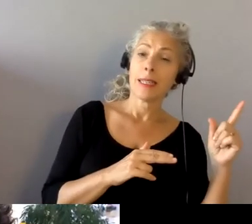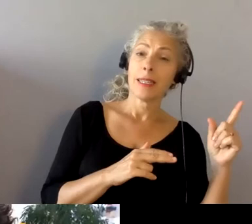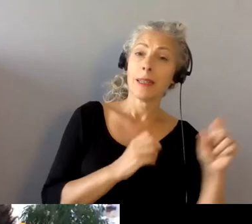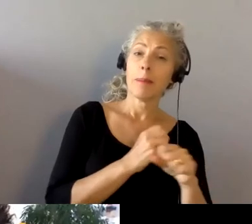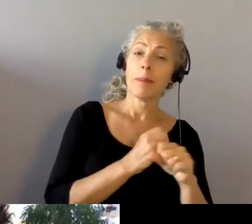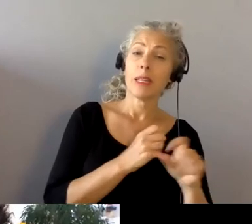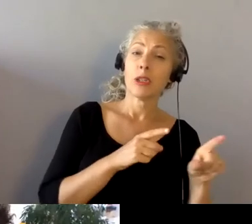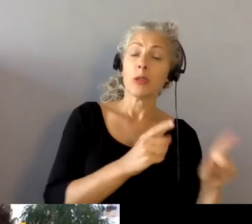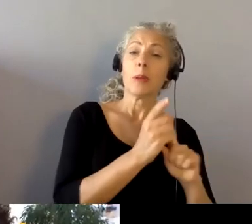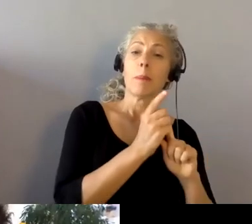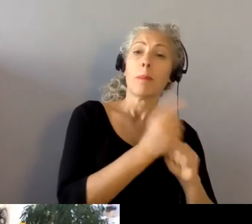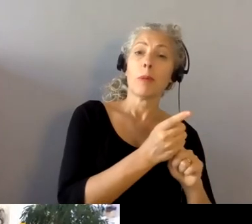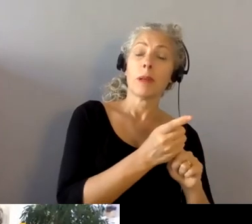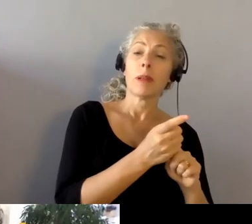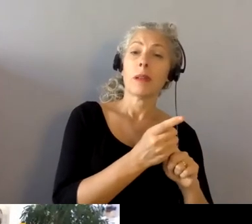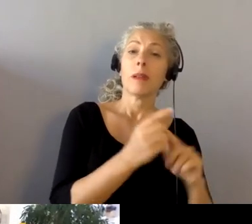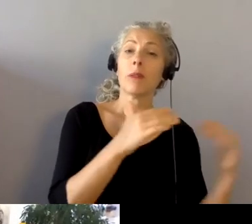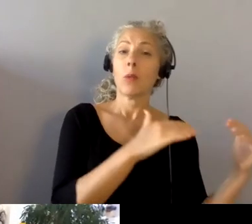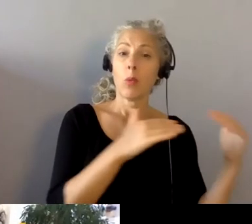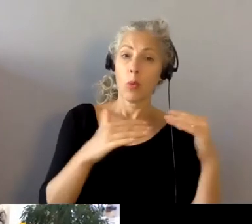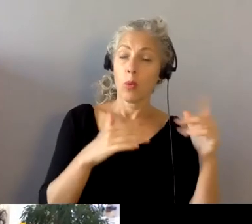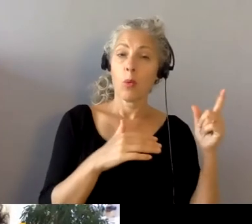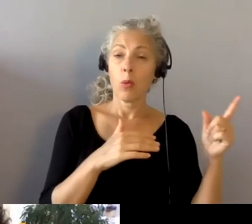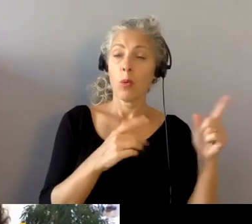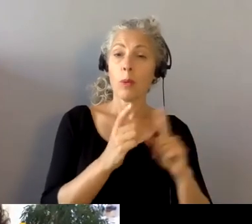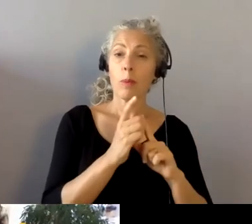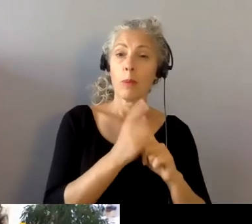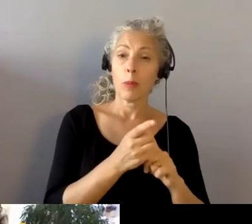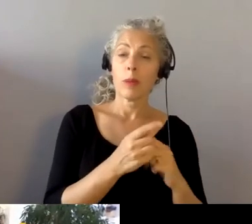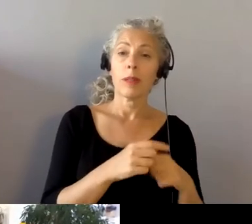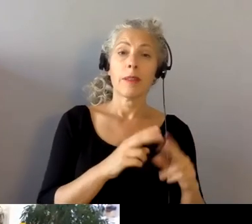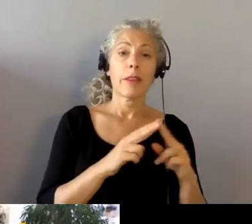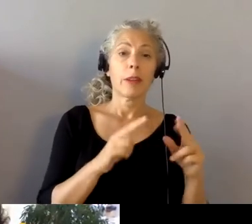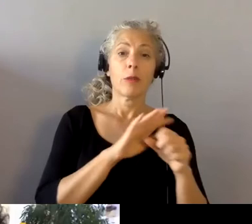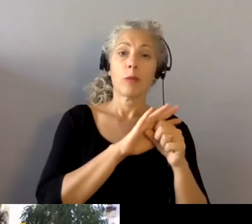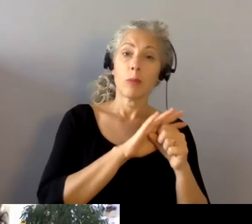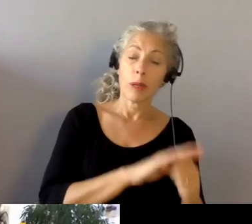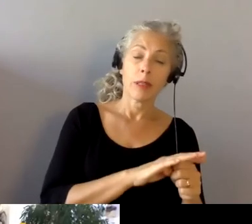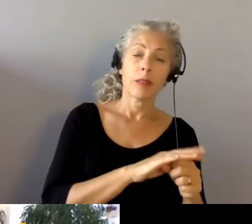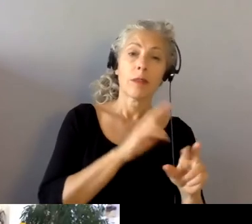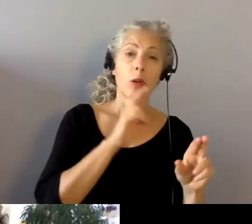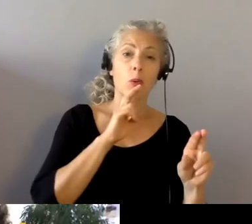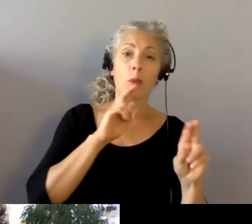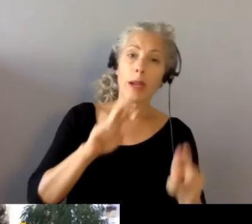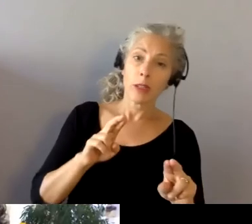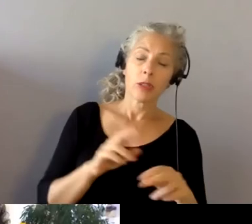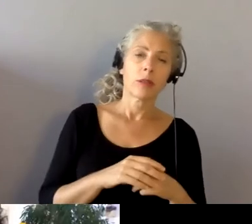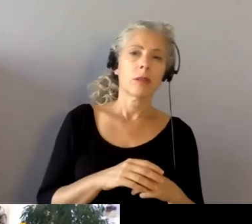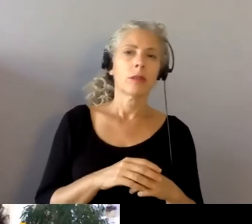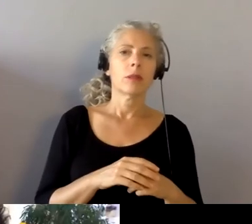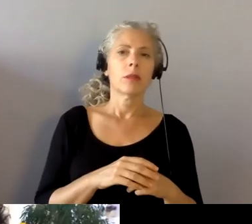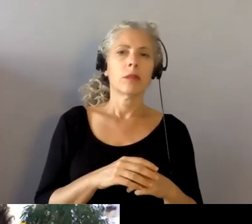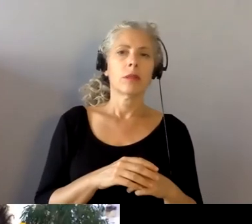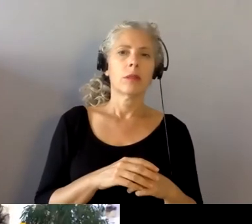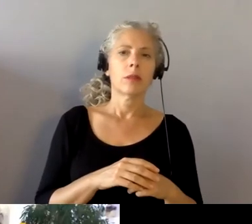the moment of the Gulf War. It was made during the moment of this kind of very repressive, reactionary, internal